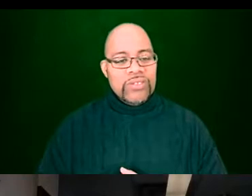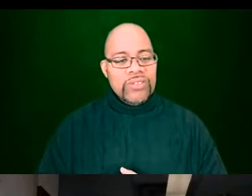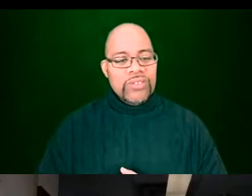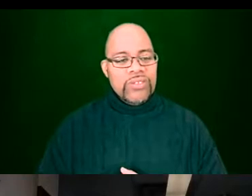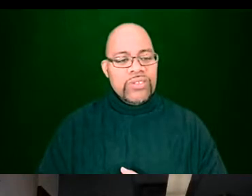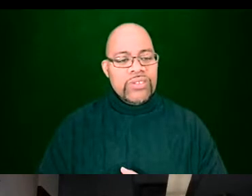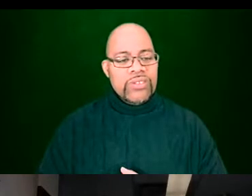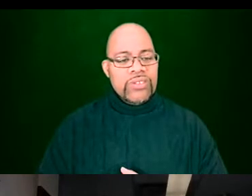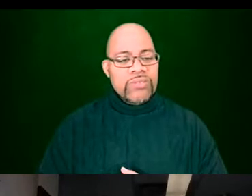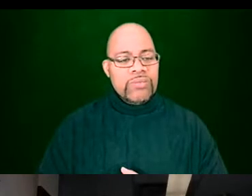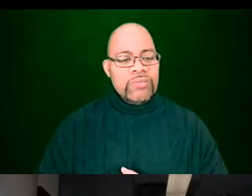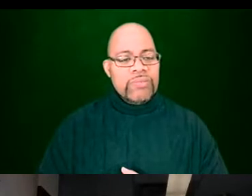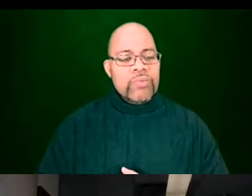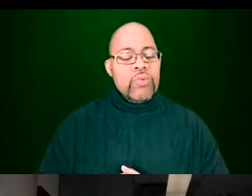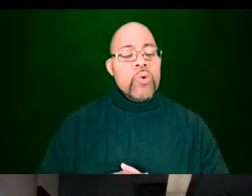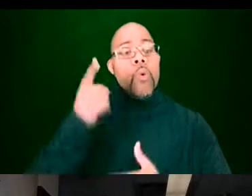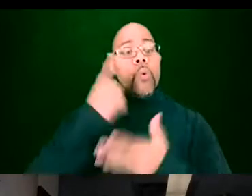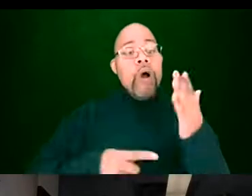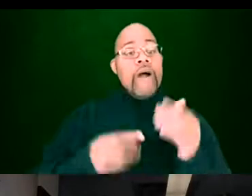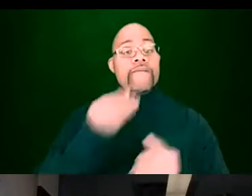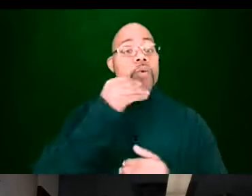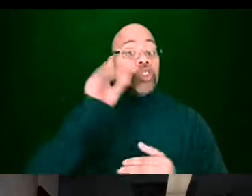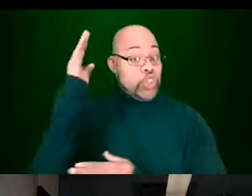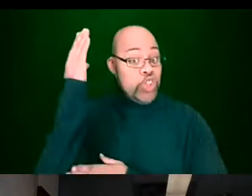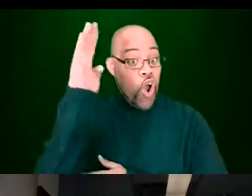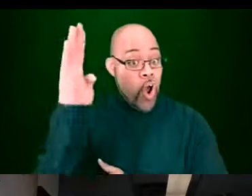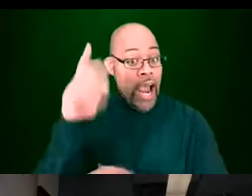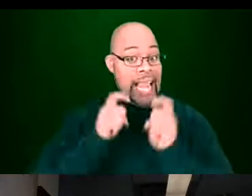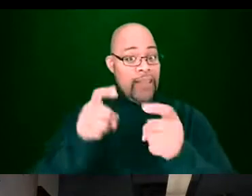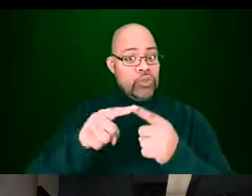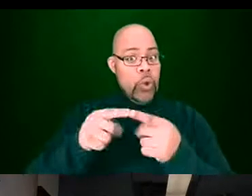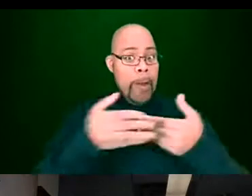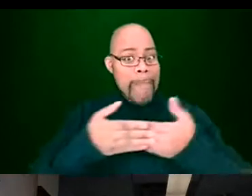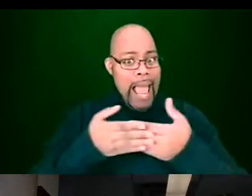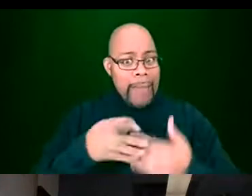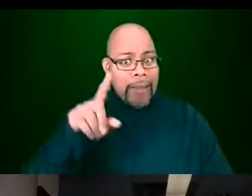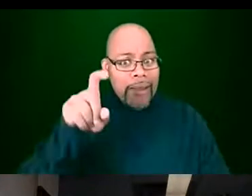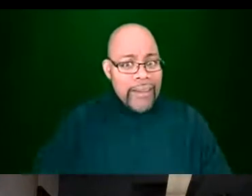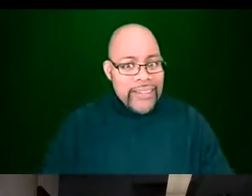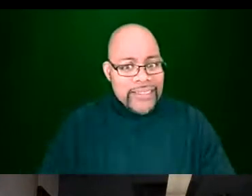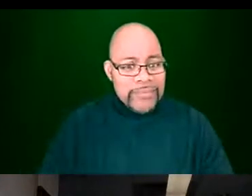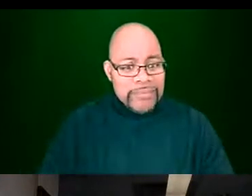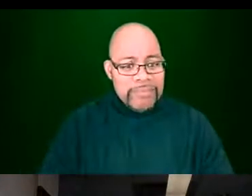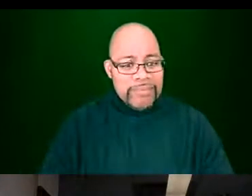Food. What food does a shark give to its baby?